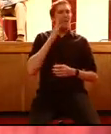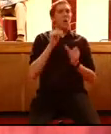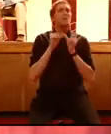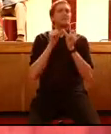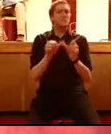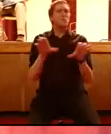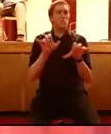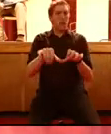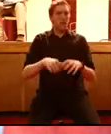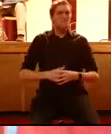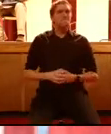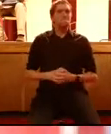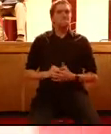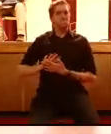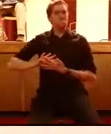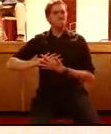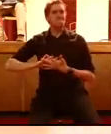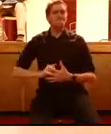so.